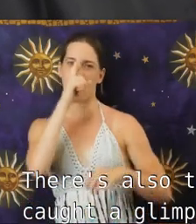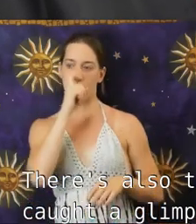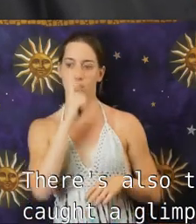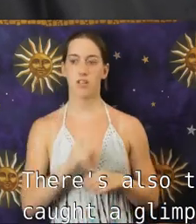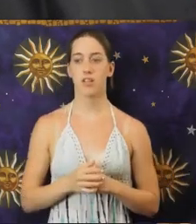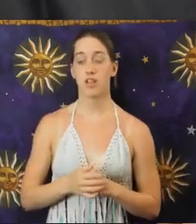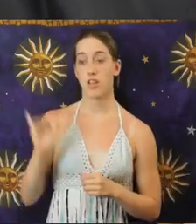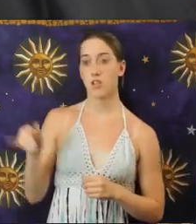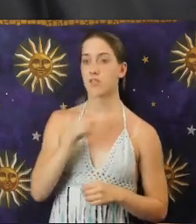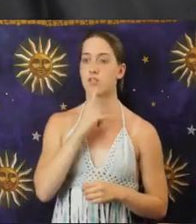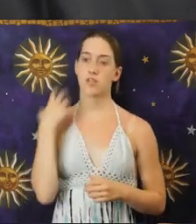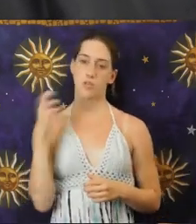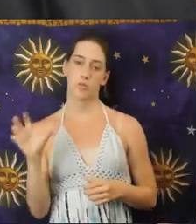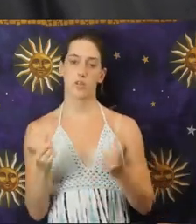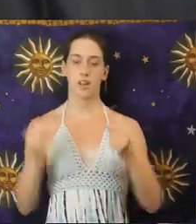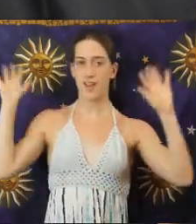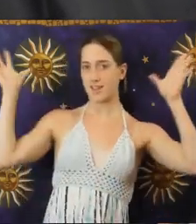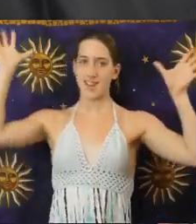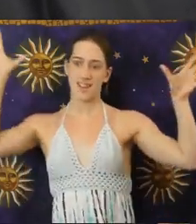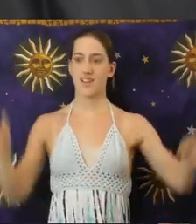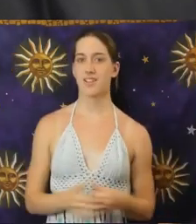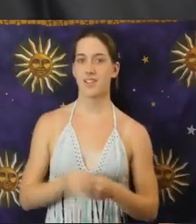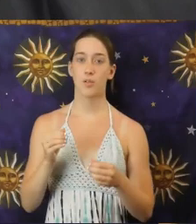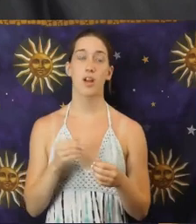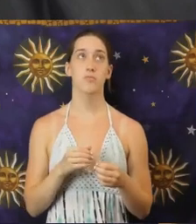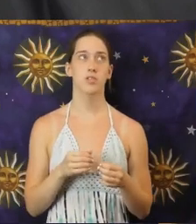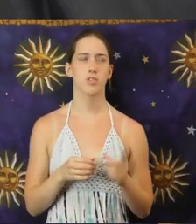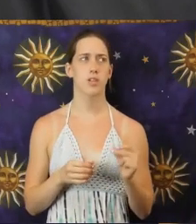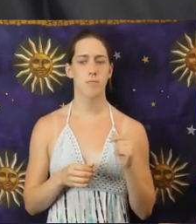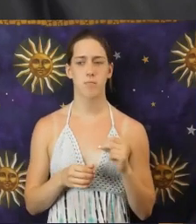And they were really neat just because they